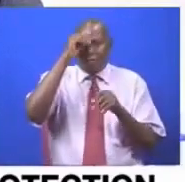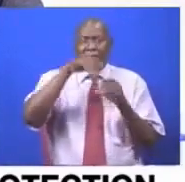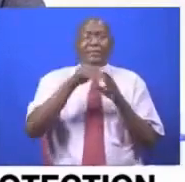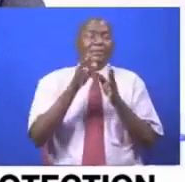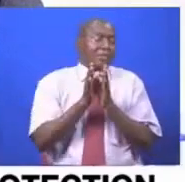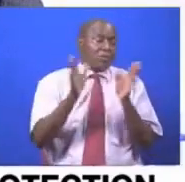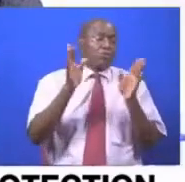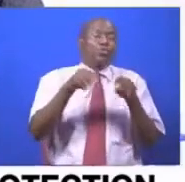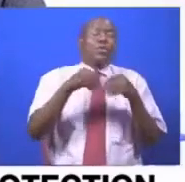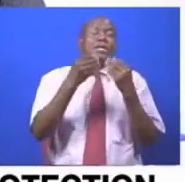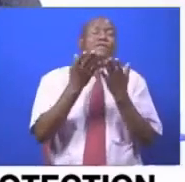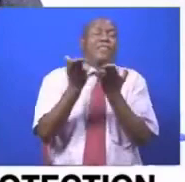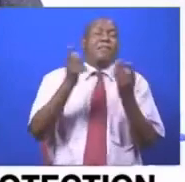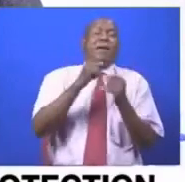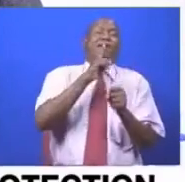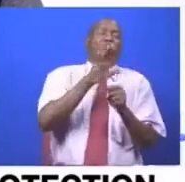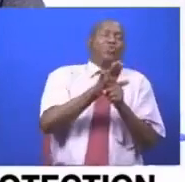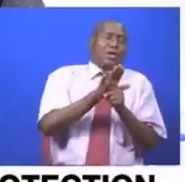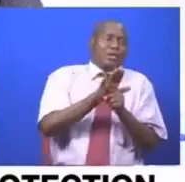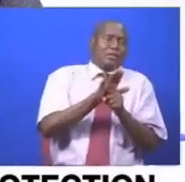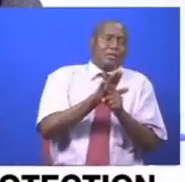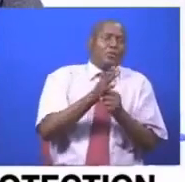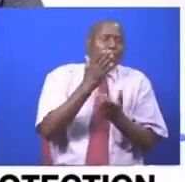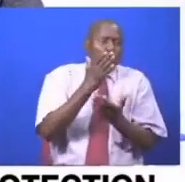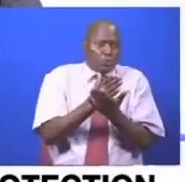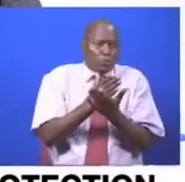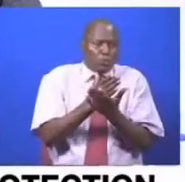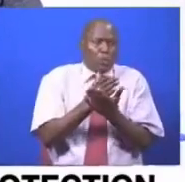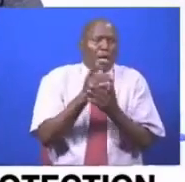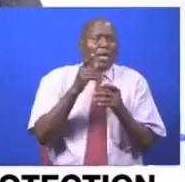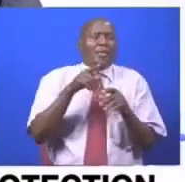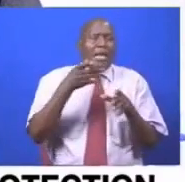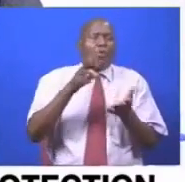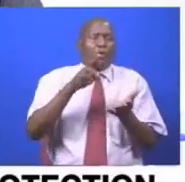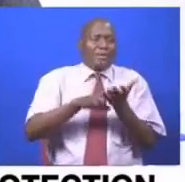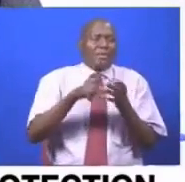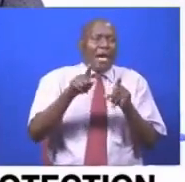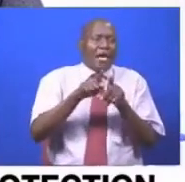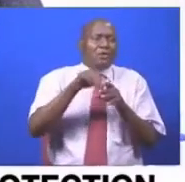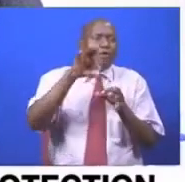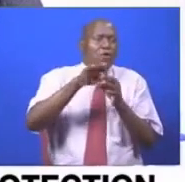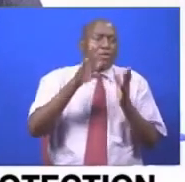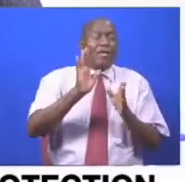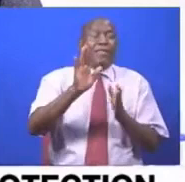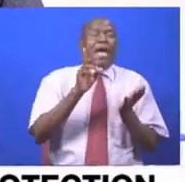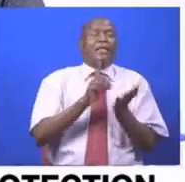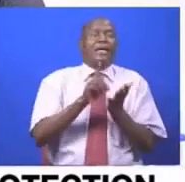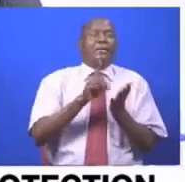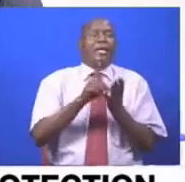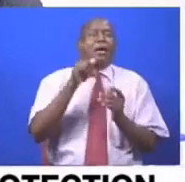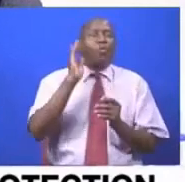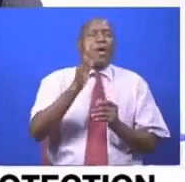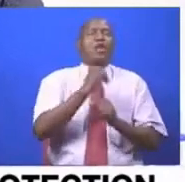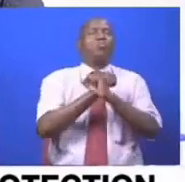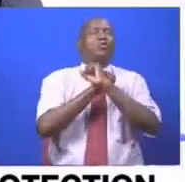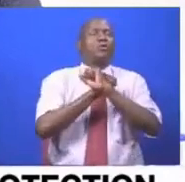general to give them an assurance that indeed, even as they register as voters, their data is